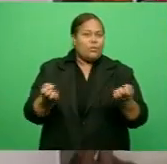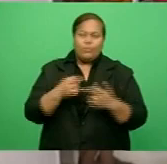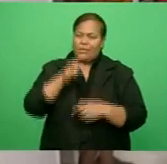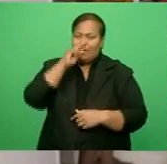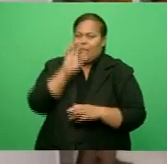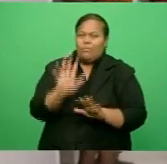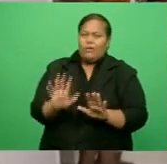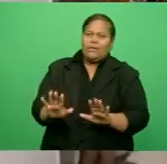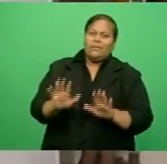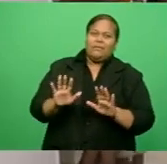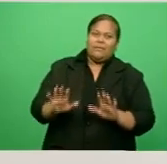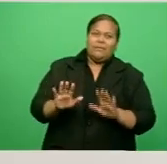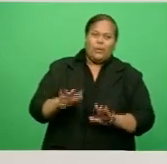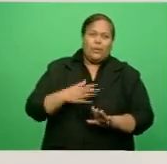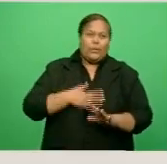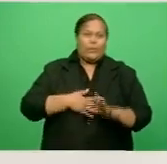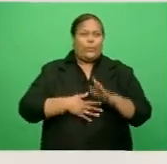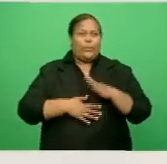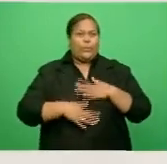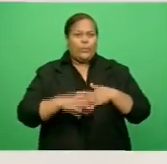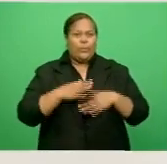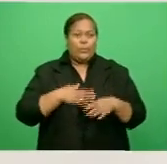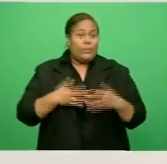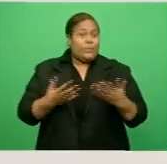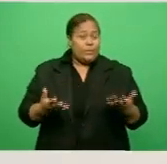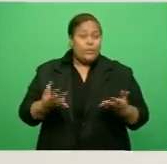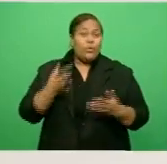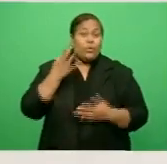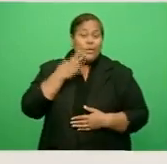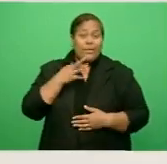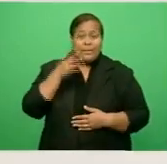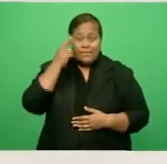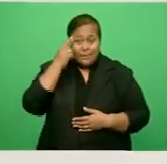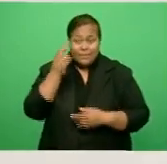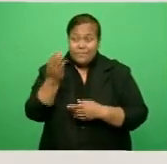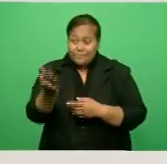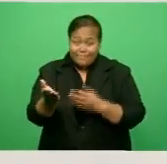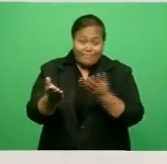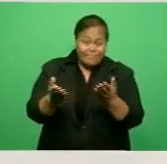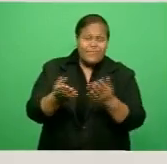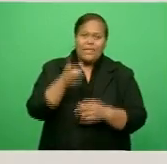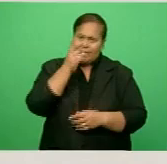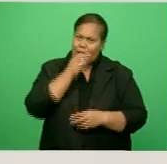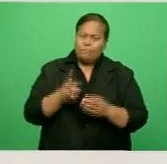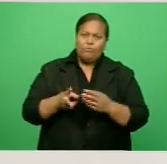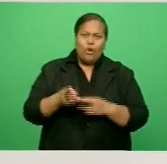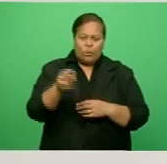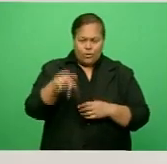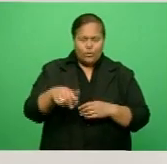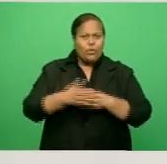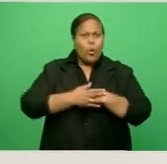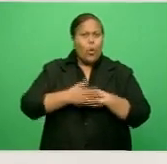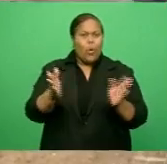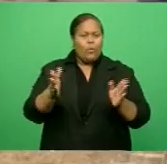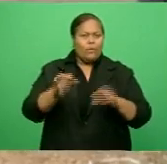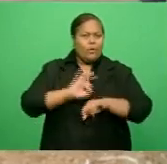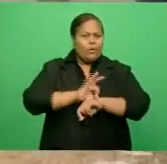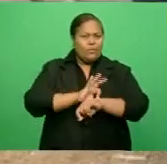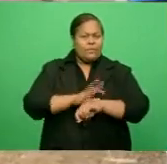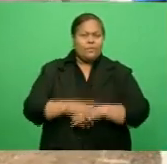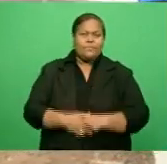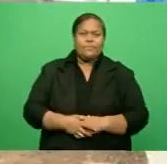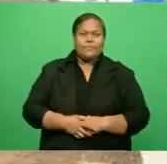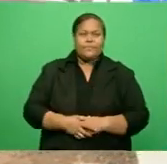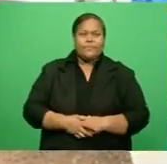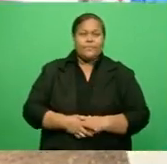day when Sir, you, Madam, inaugurate this hospital. We hope it's not too far away. The Prime